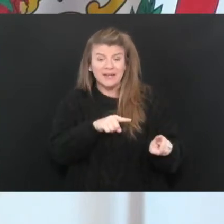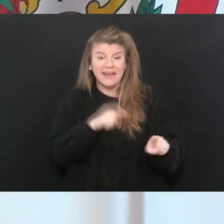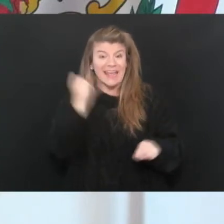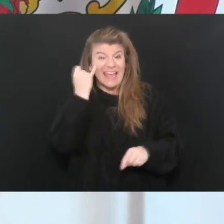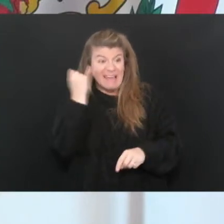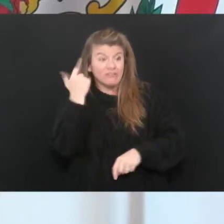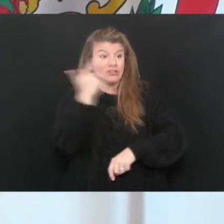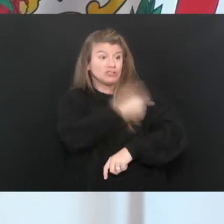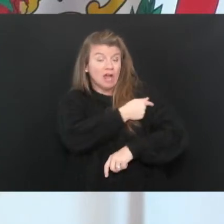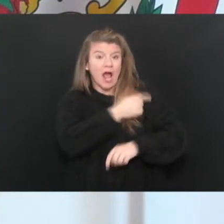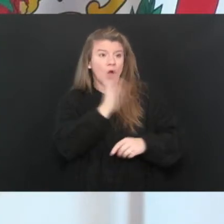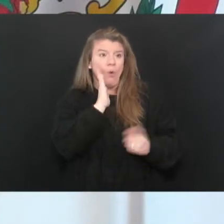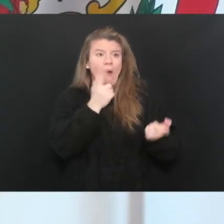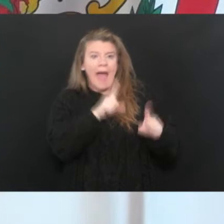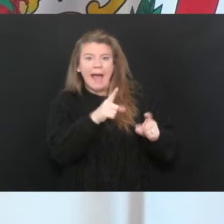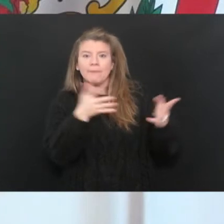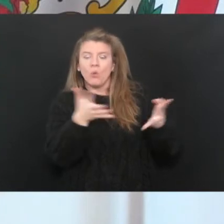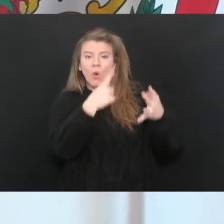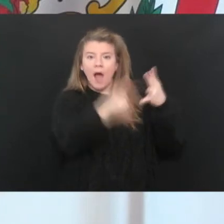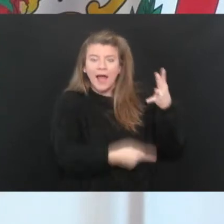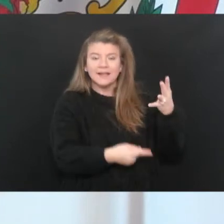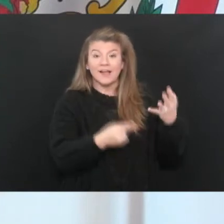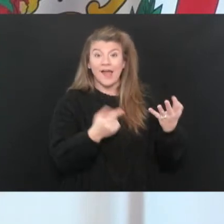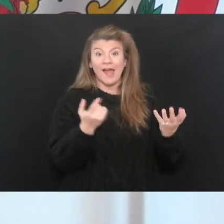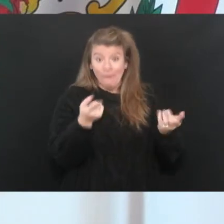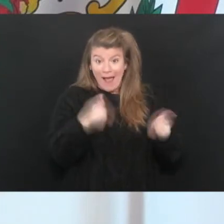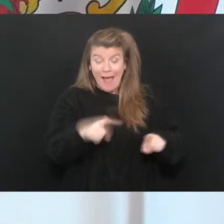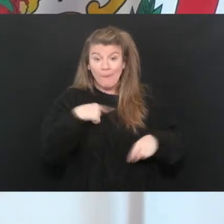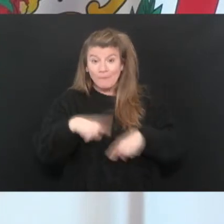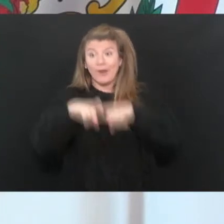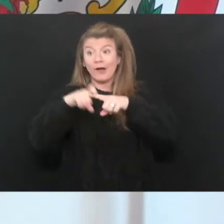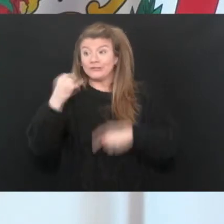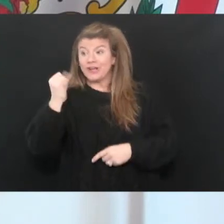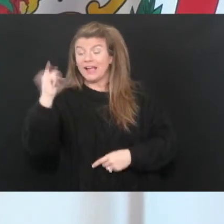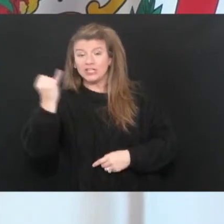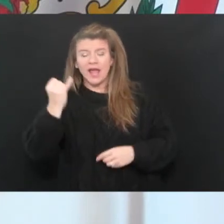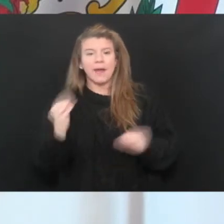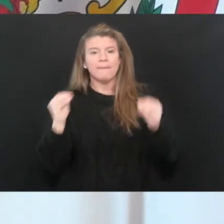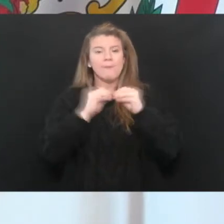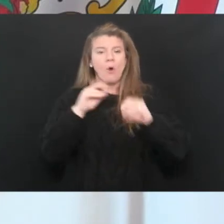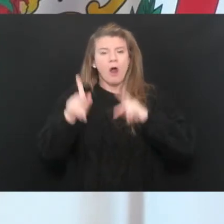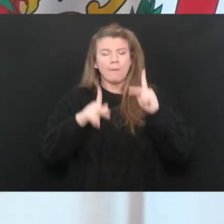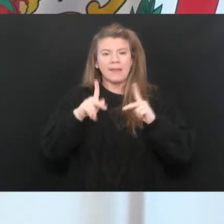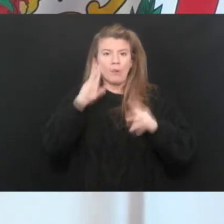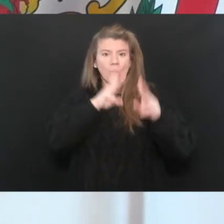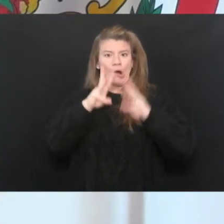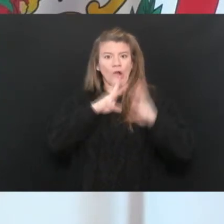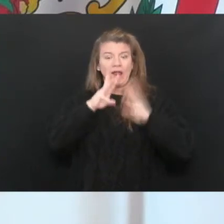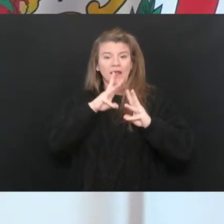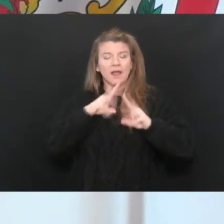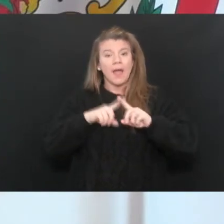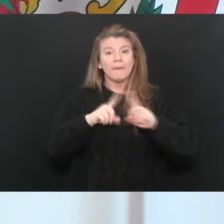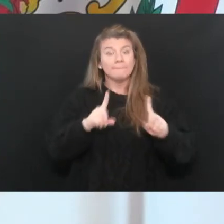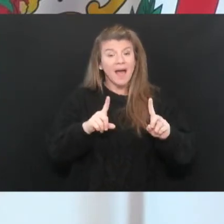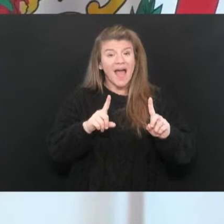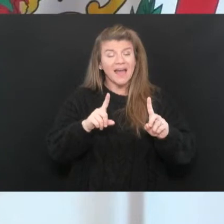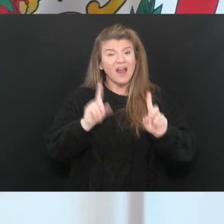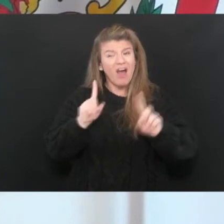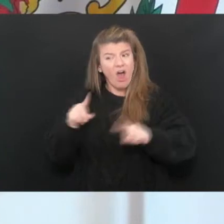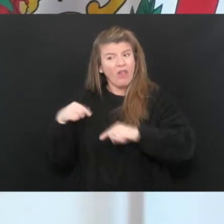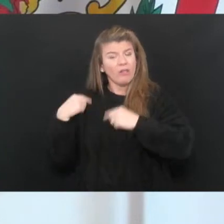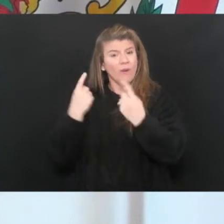and them pausing that. But along the way, we've known that